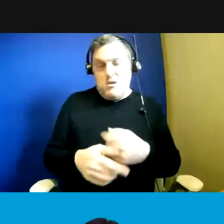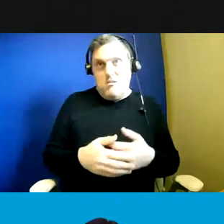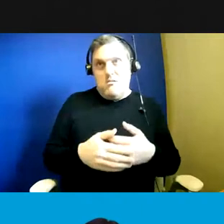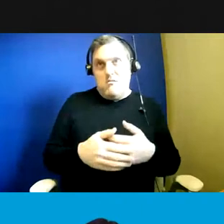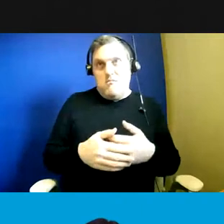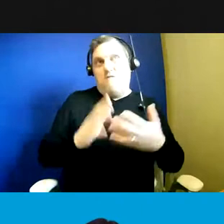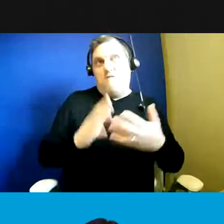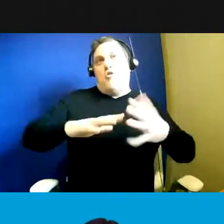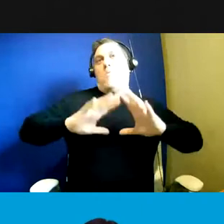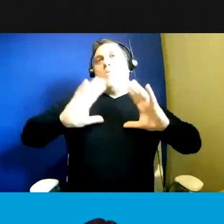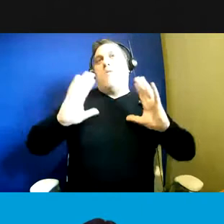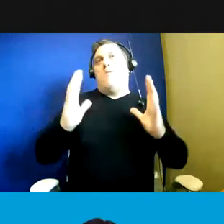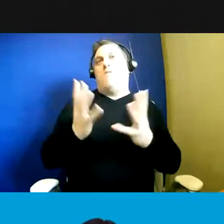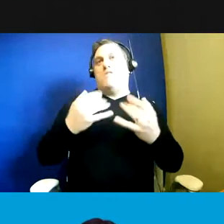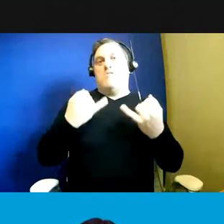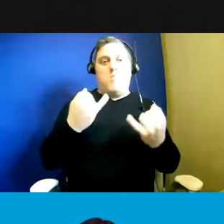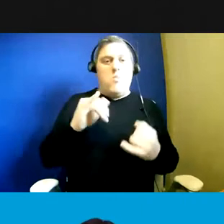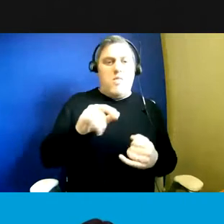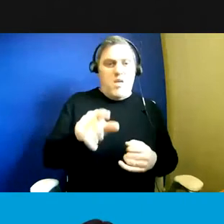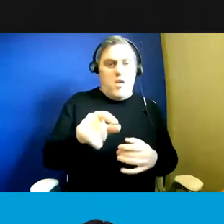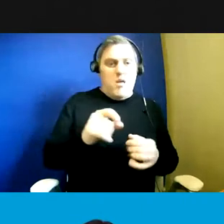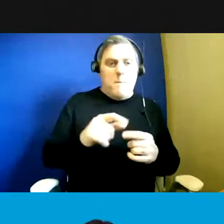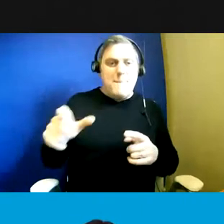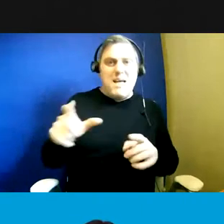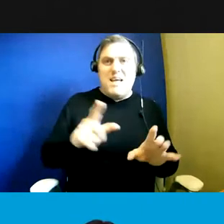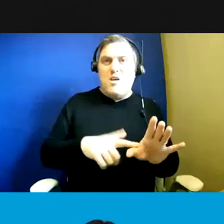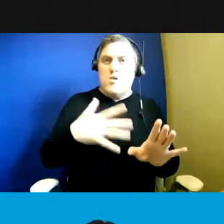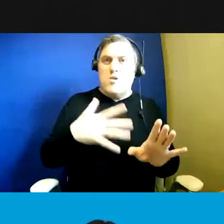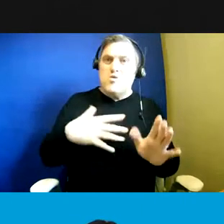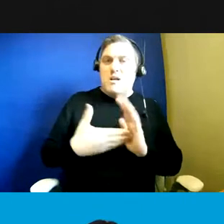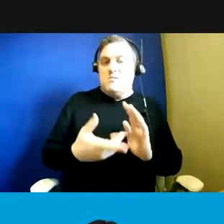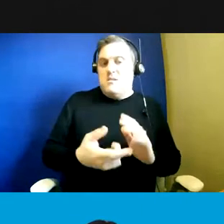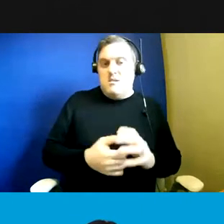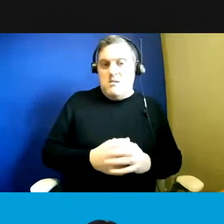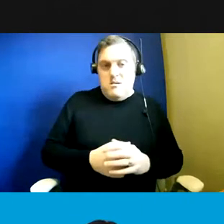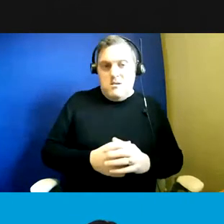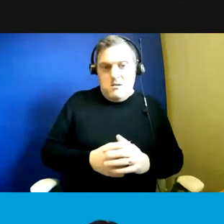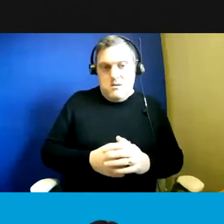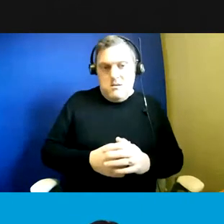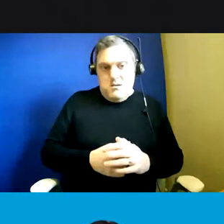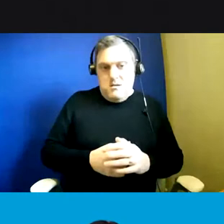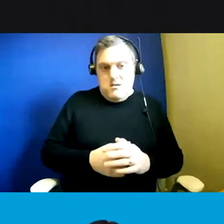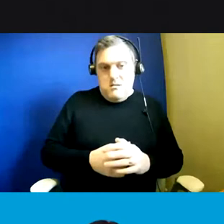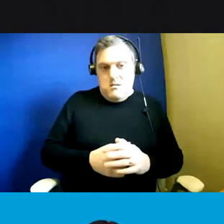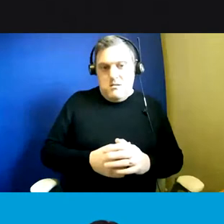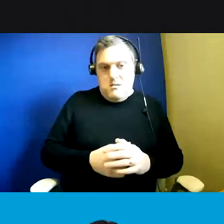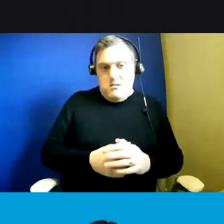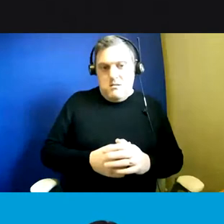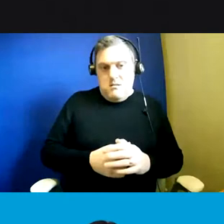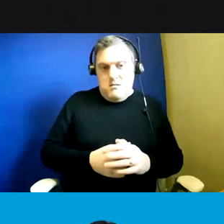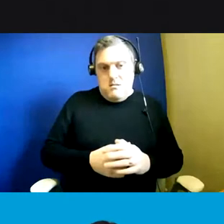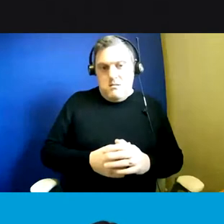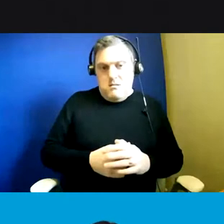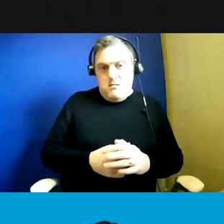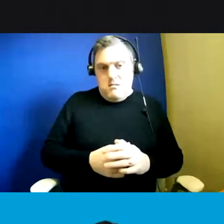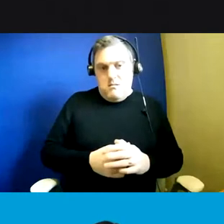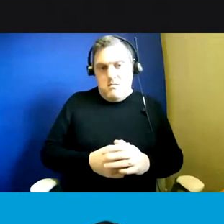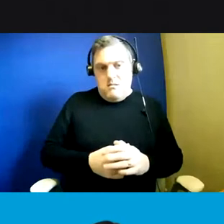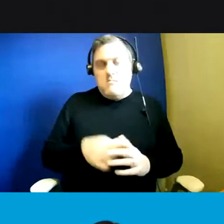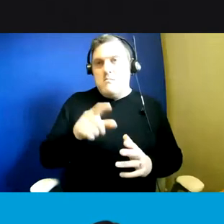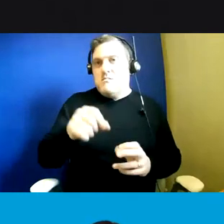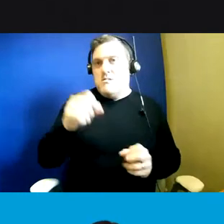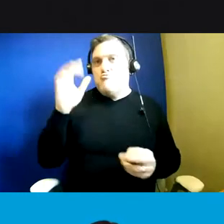Derbyshire perspective. And I don't know, Becky, if you've got anything to add on that. I'd just say that is very